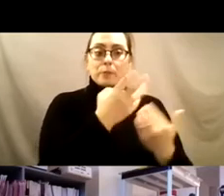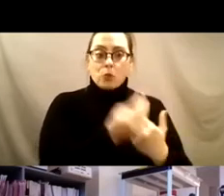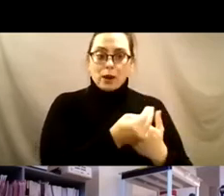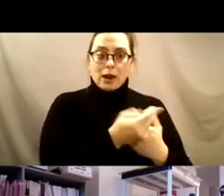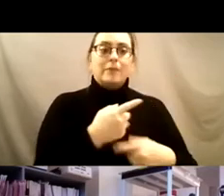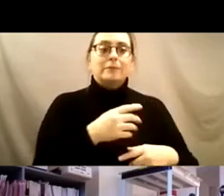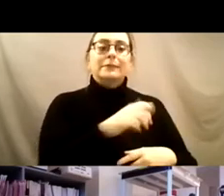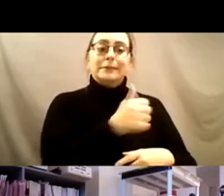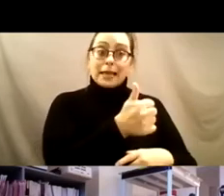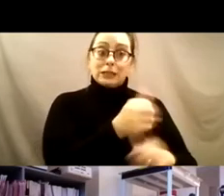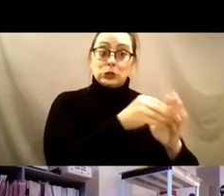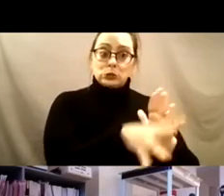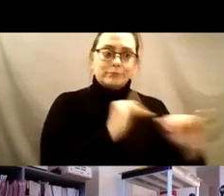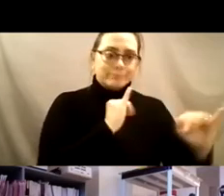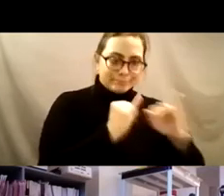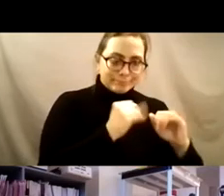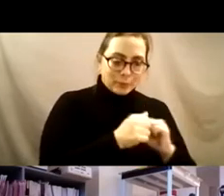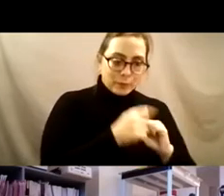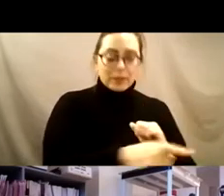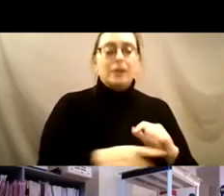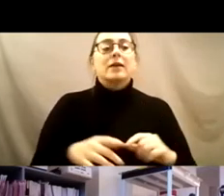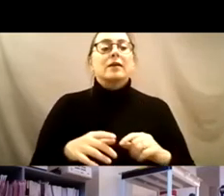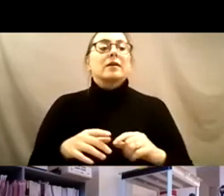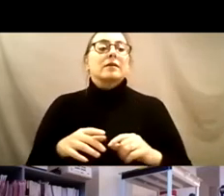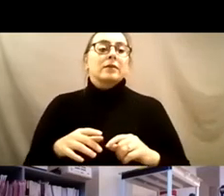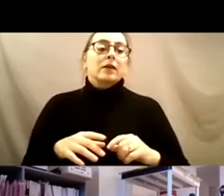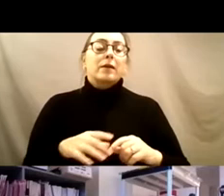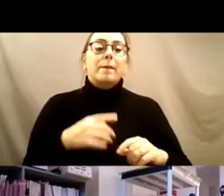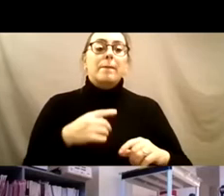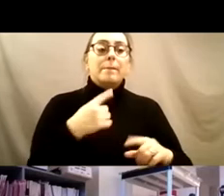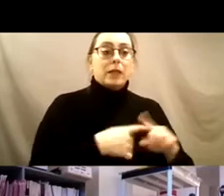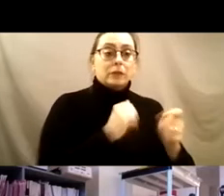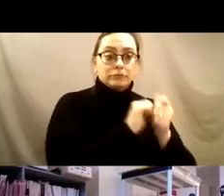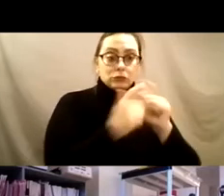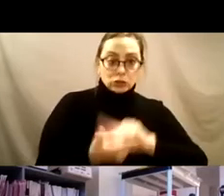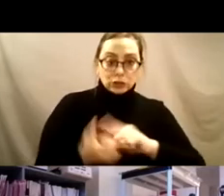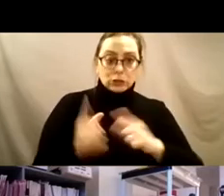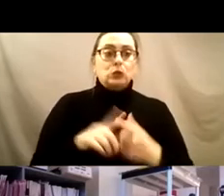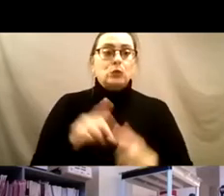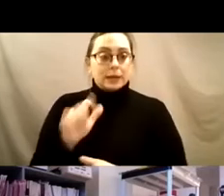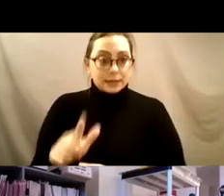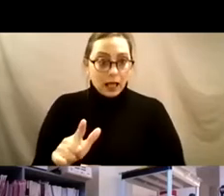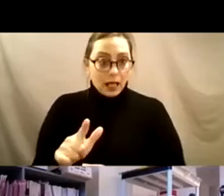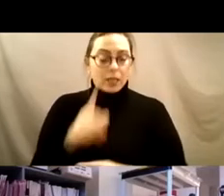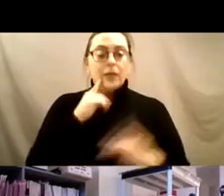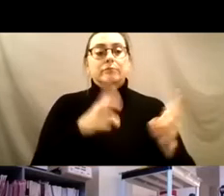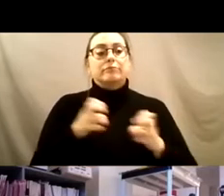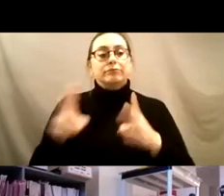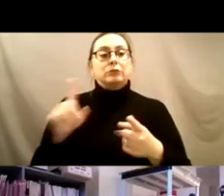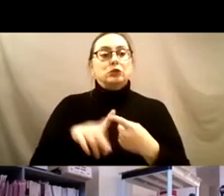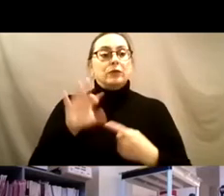I had our monthly artist call translated to ASL for our deaf members, and it was posted on our Facebook